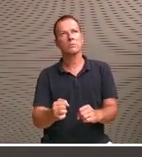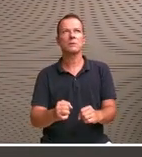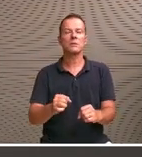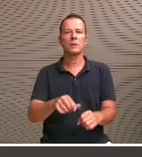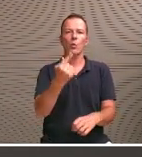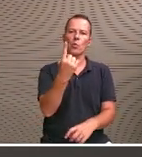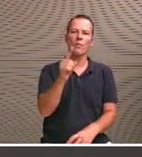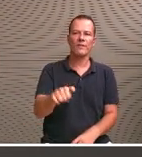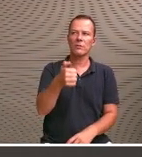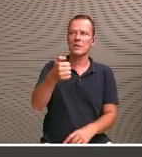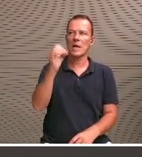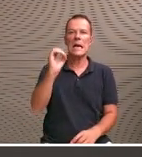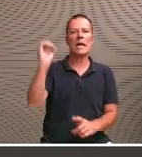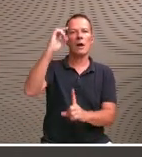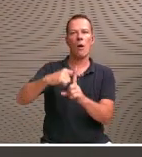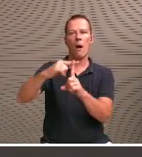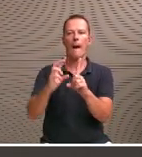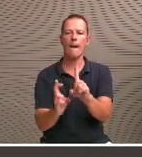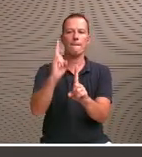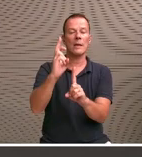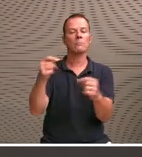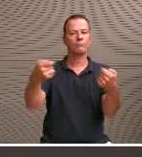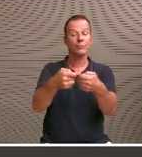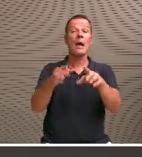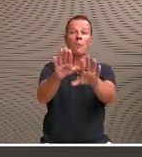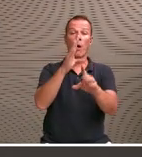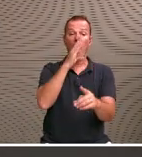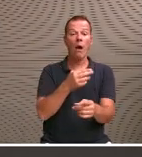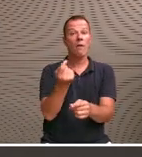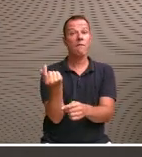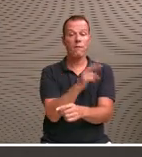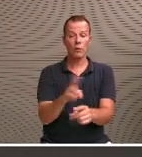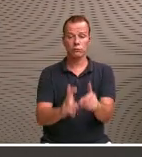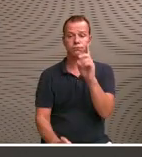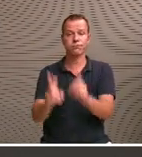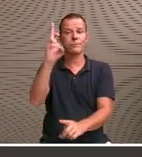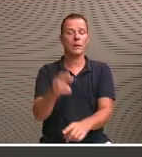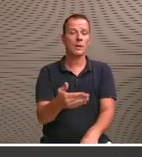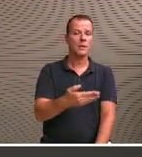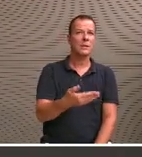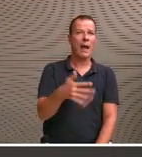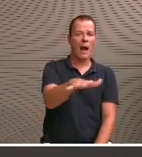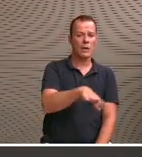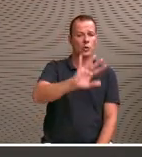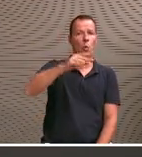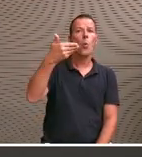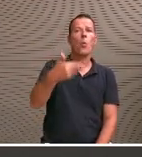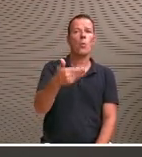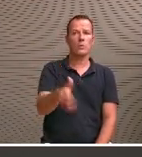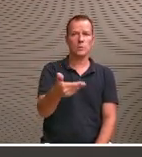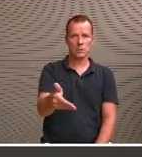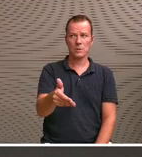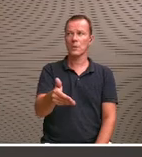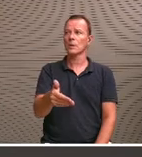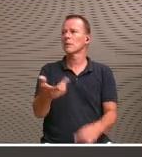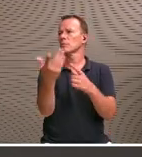That colossal value opportunity is concentrated in about 11 sectors, things like power, like transport, like